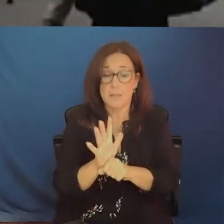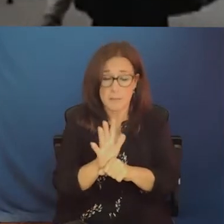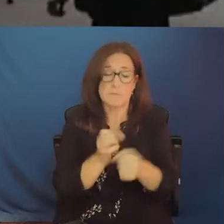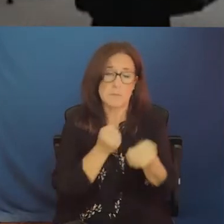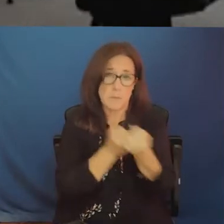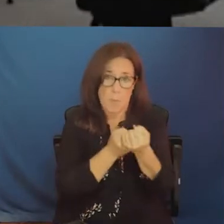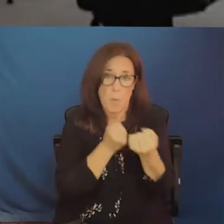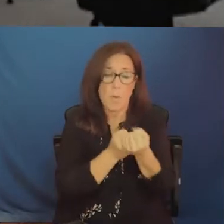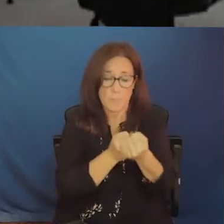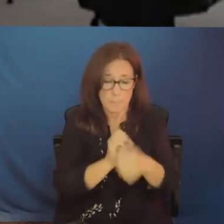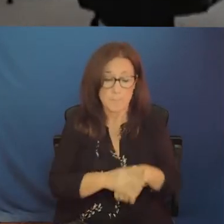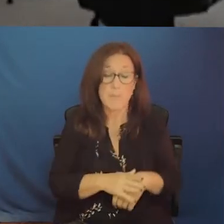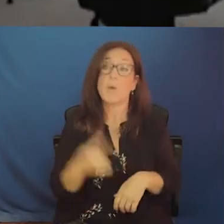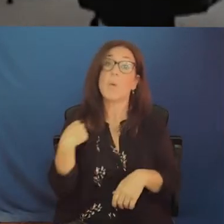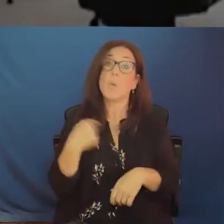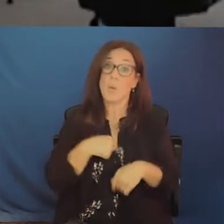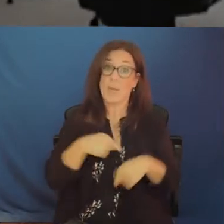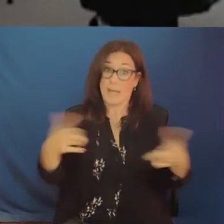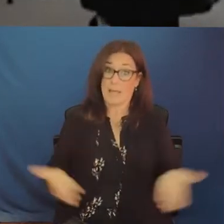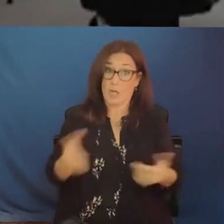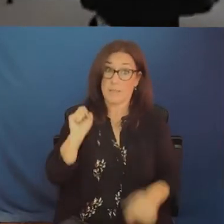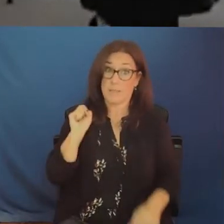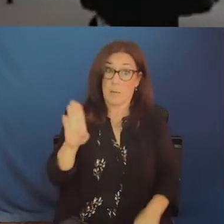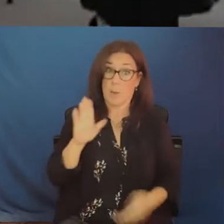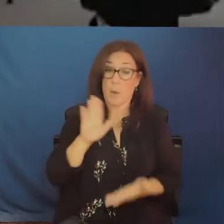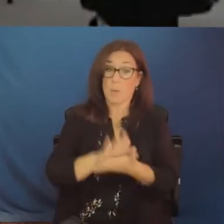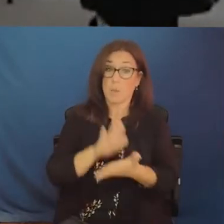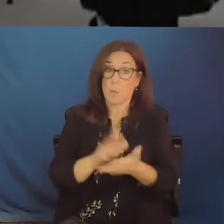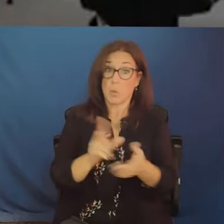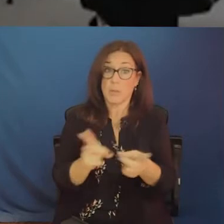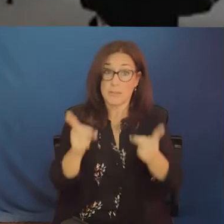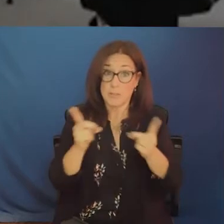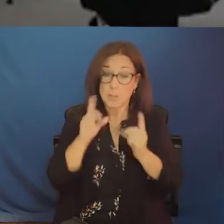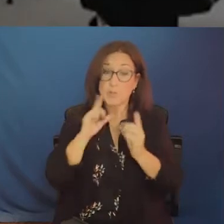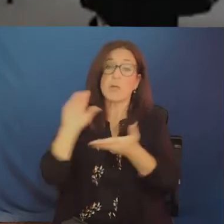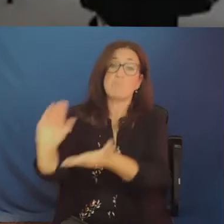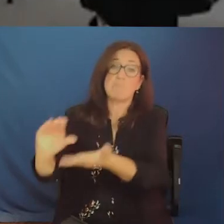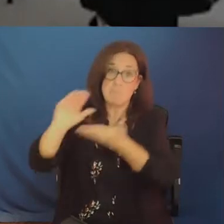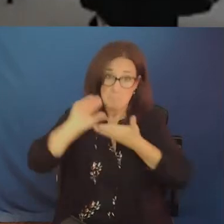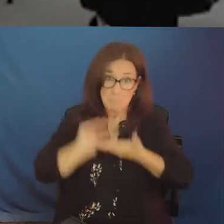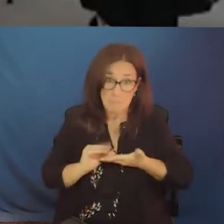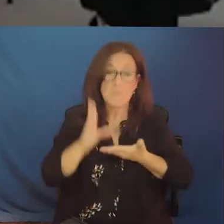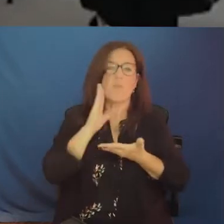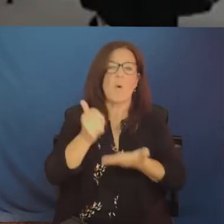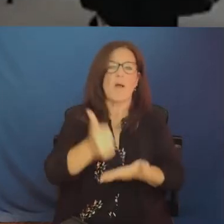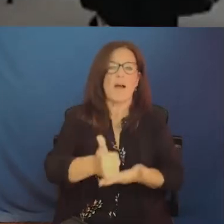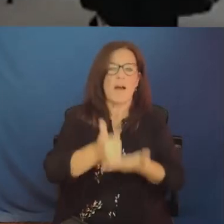districts are receiving from various funding sources to help us address the impacts of the pandemic on our schools.